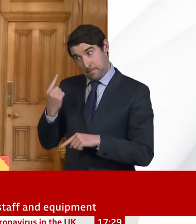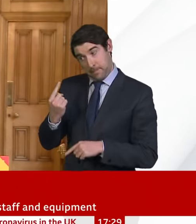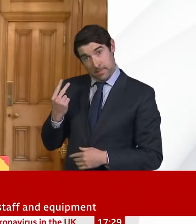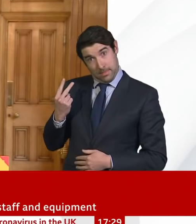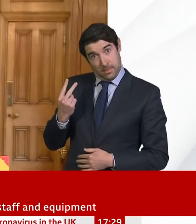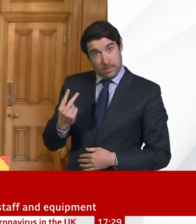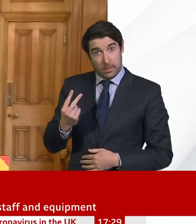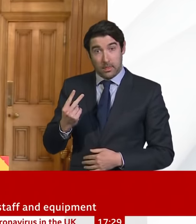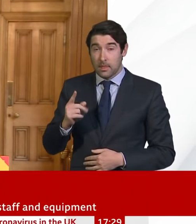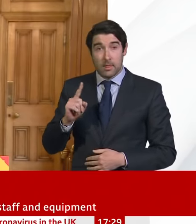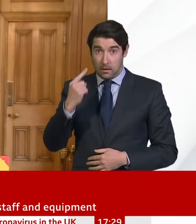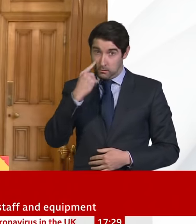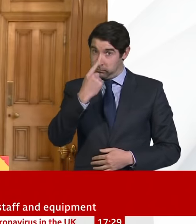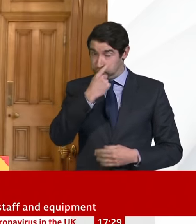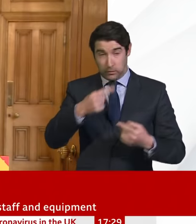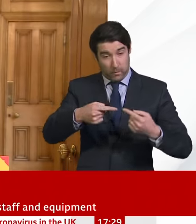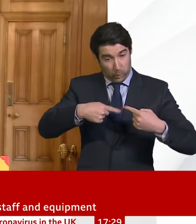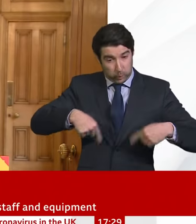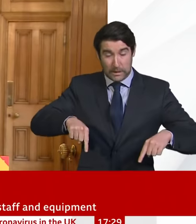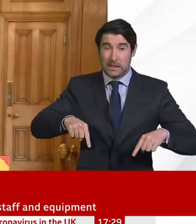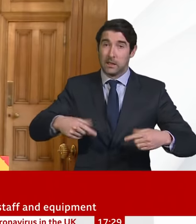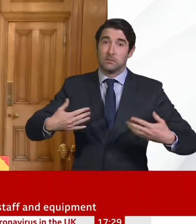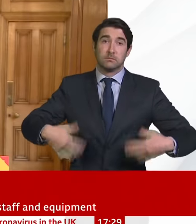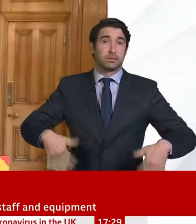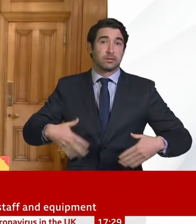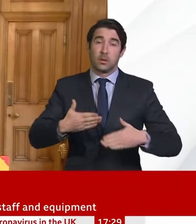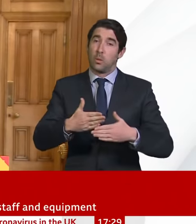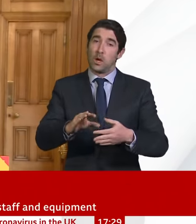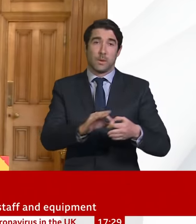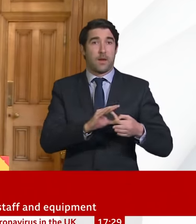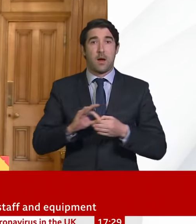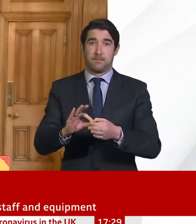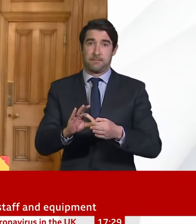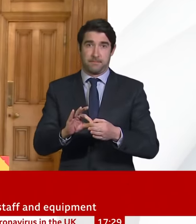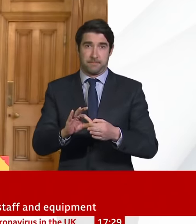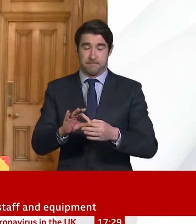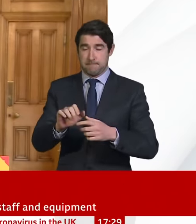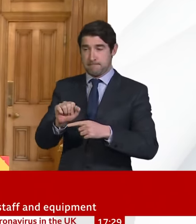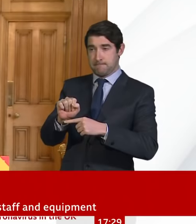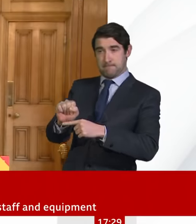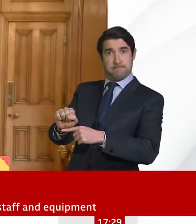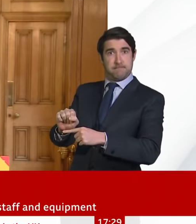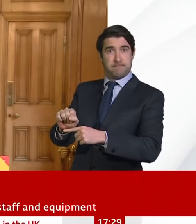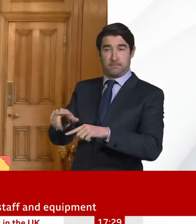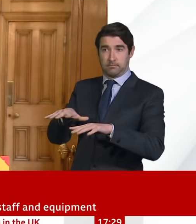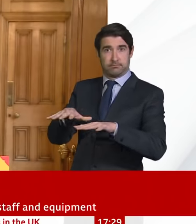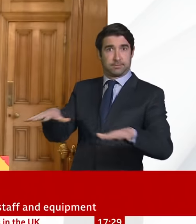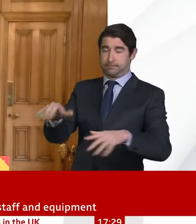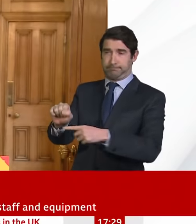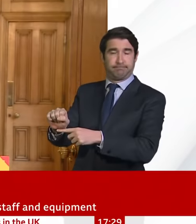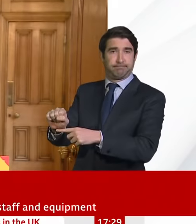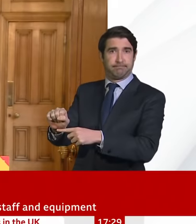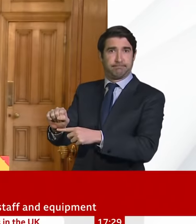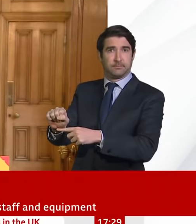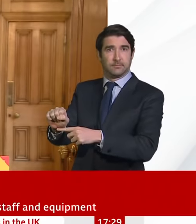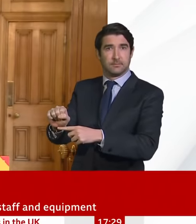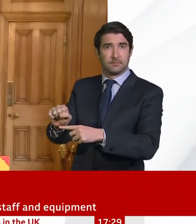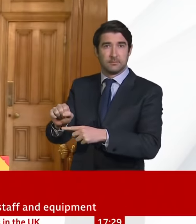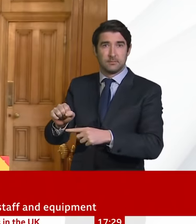our resolve to defeat this invisible killer. I'm profoundly moved by the compassion